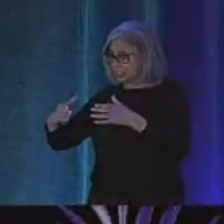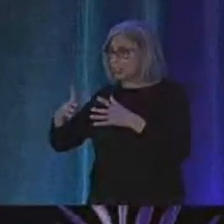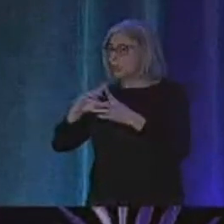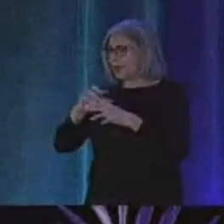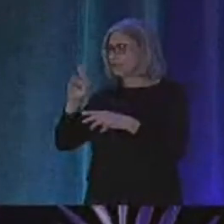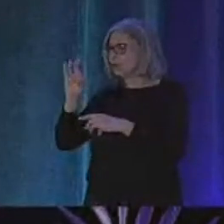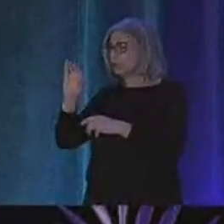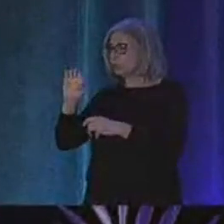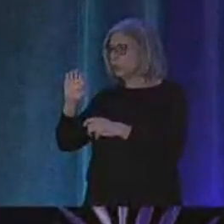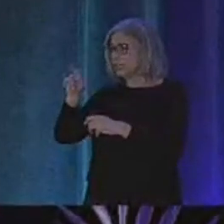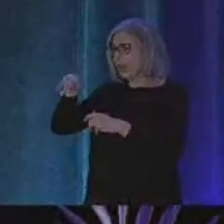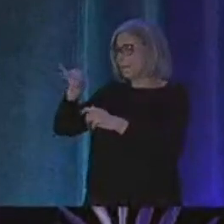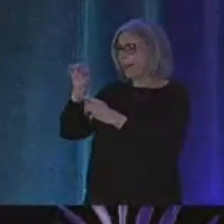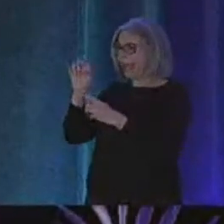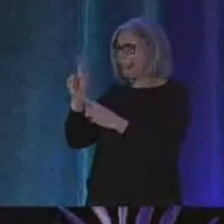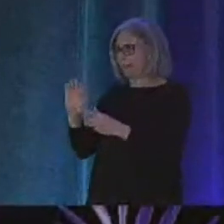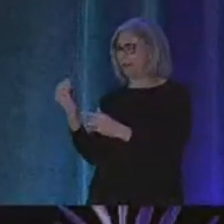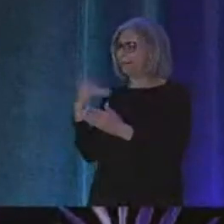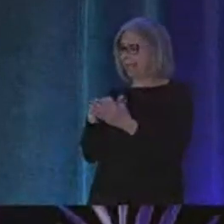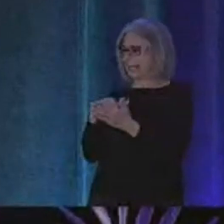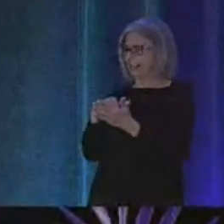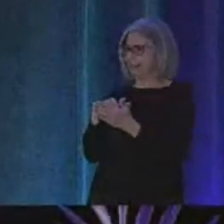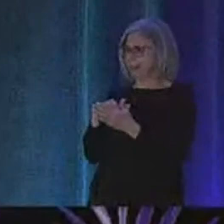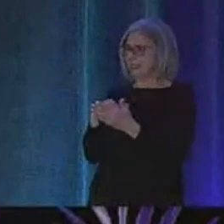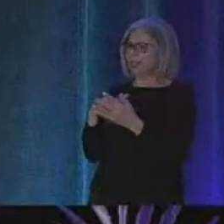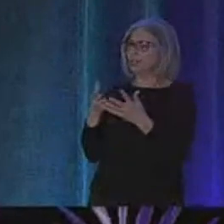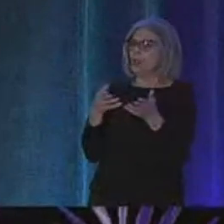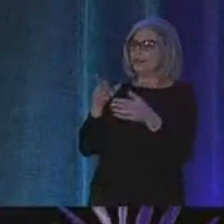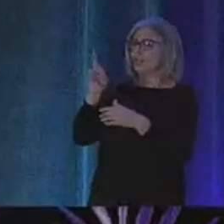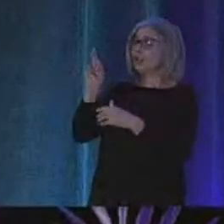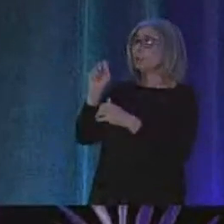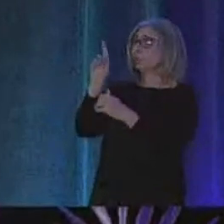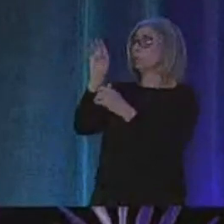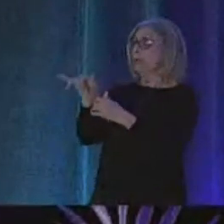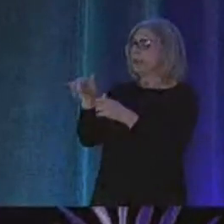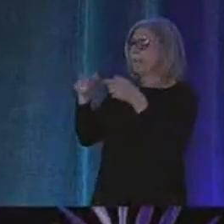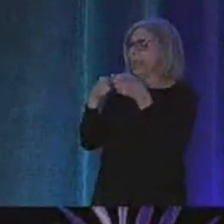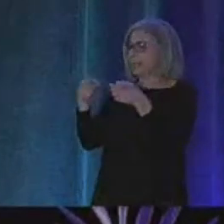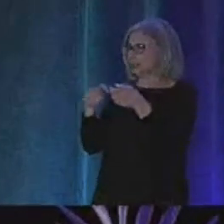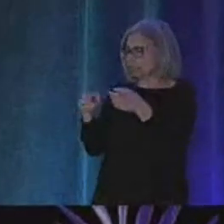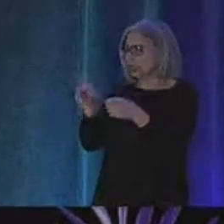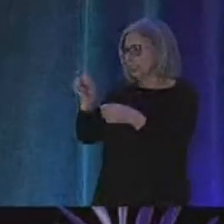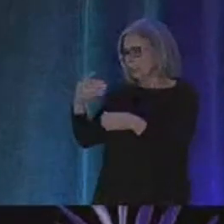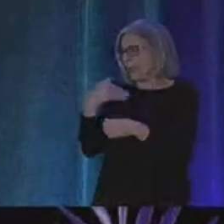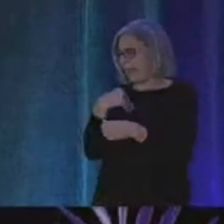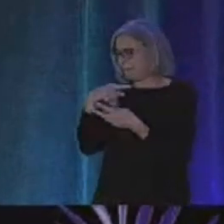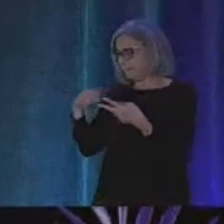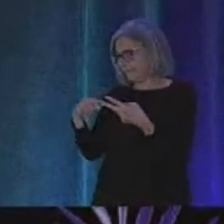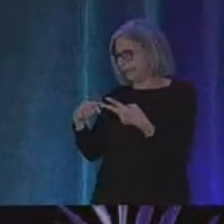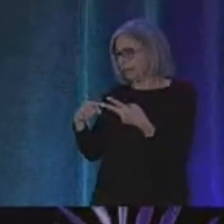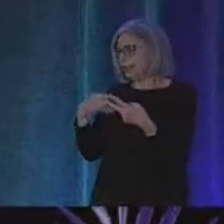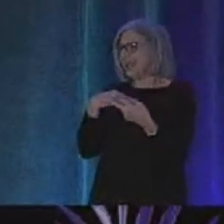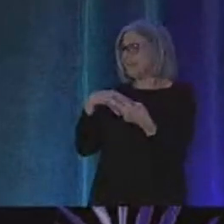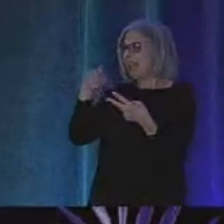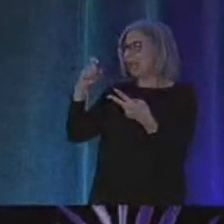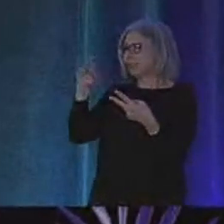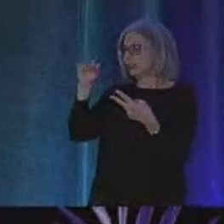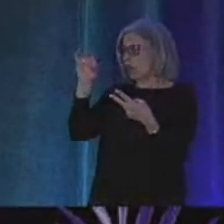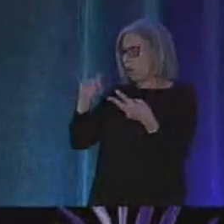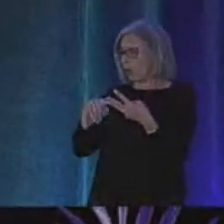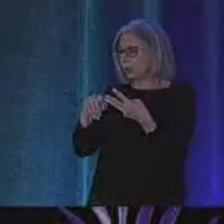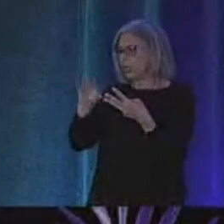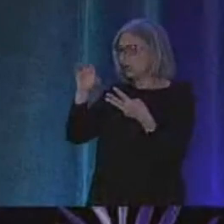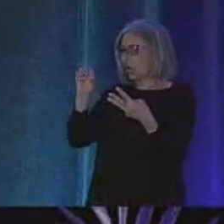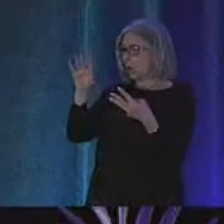recompile. You have to have a Ruby version manager, unfortunately, and you have to have Xcode and CocoaPods